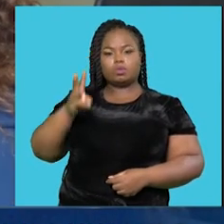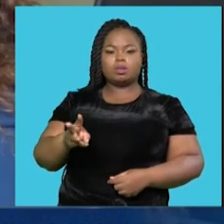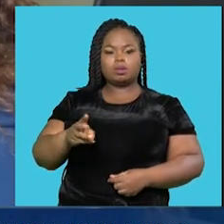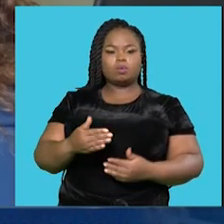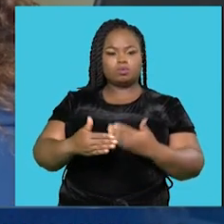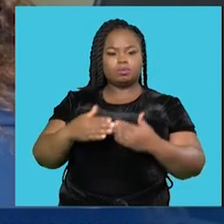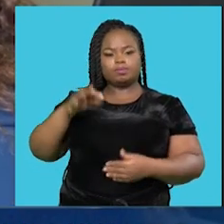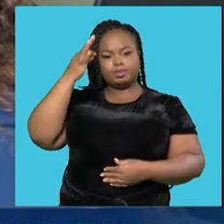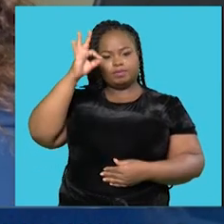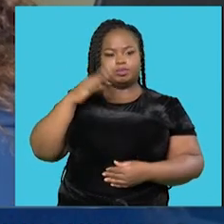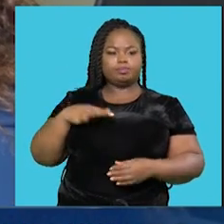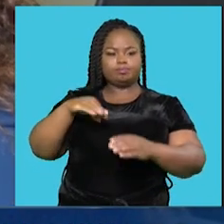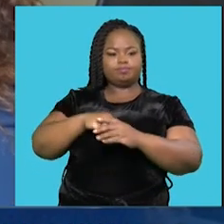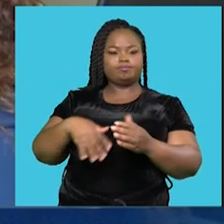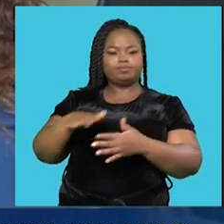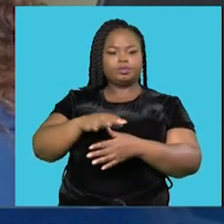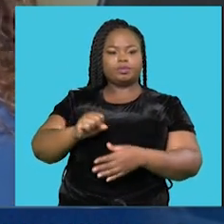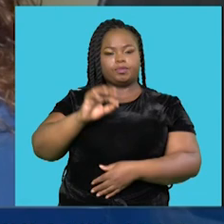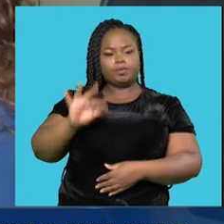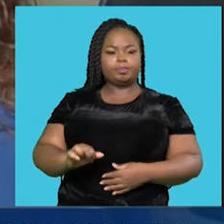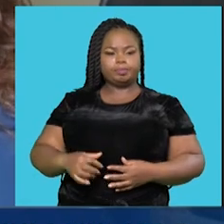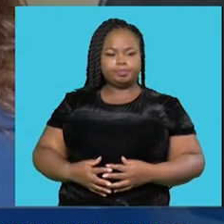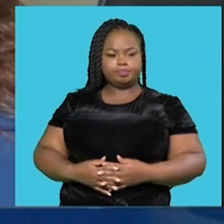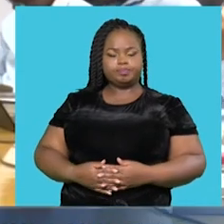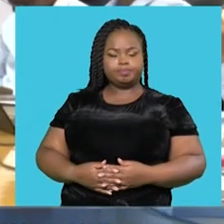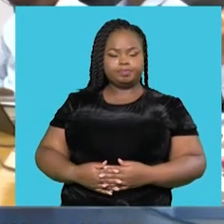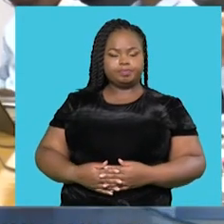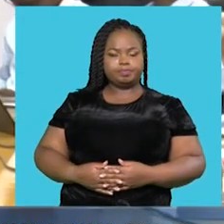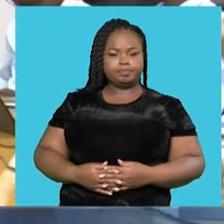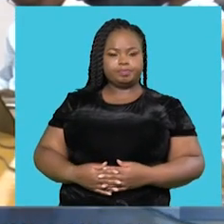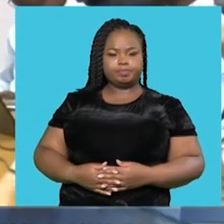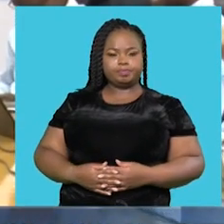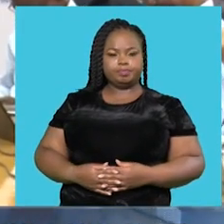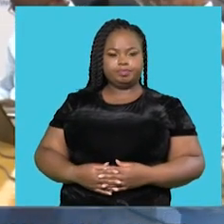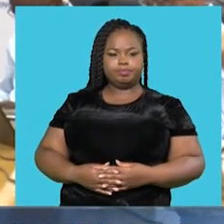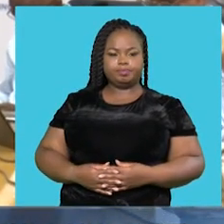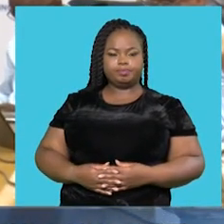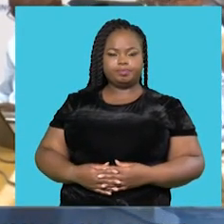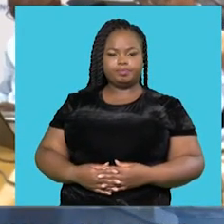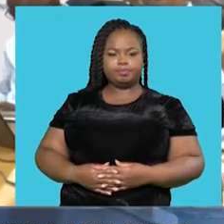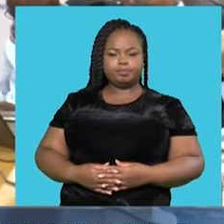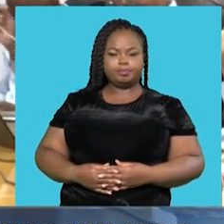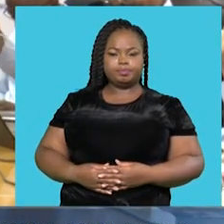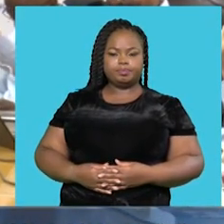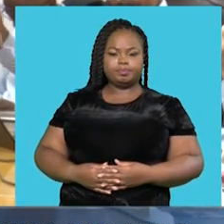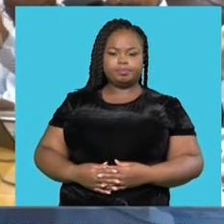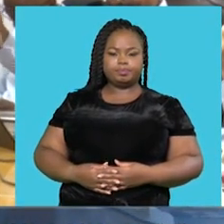le tlhabollong ya naga ya Aforika Borwa. Ditabeng tsa Soweto TV ke Manini Morolo ke le Johannesburg.